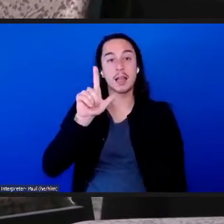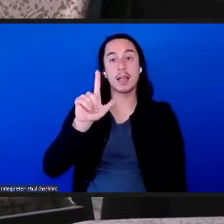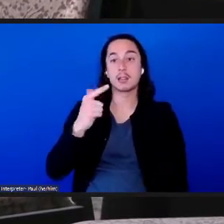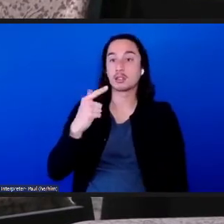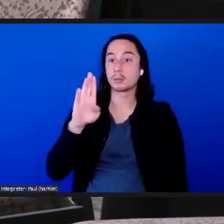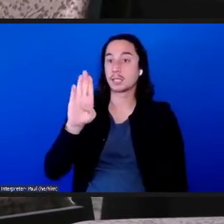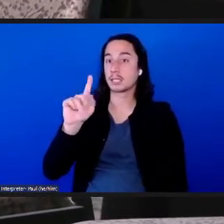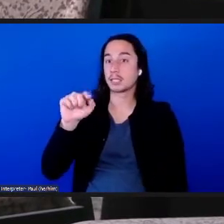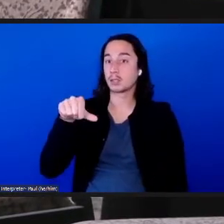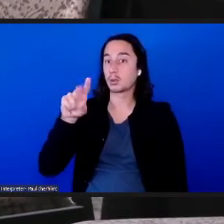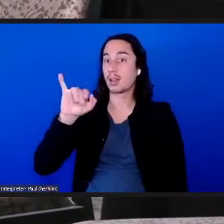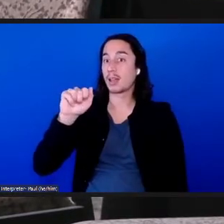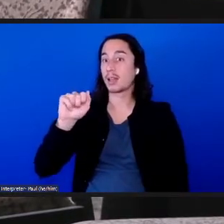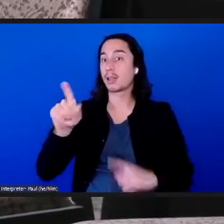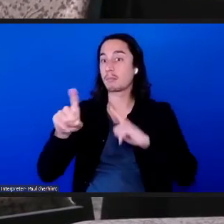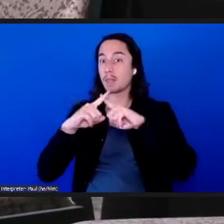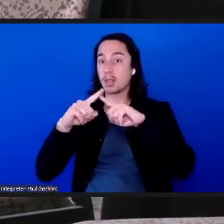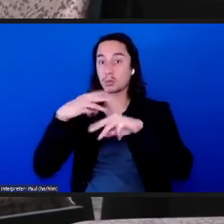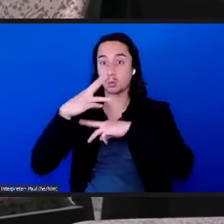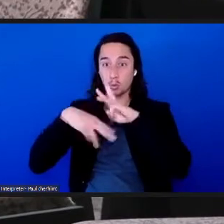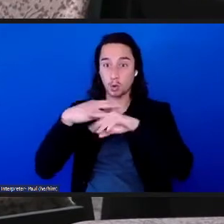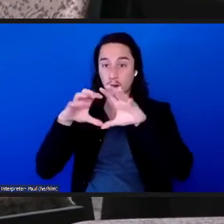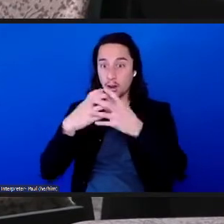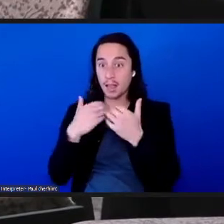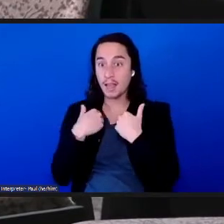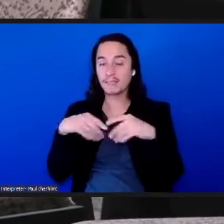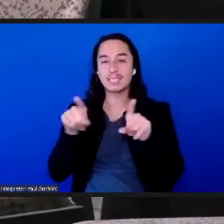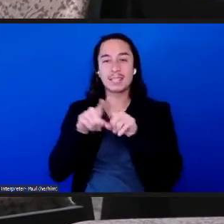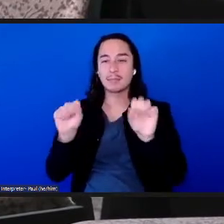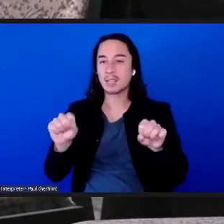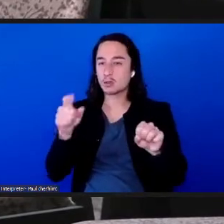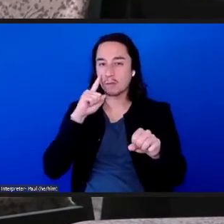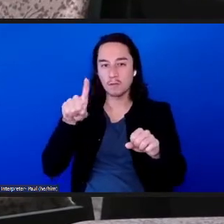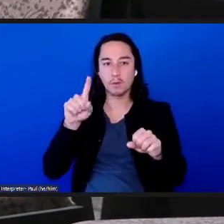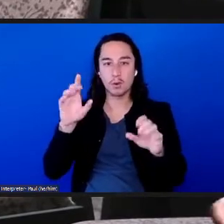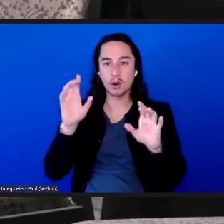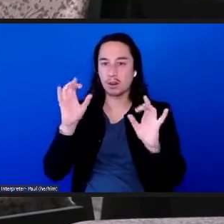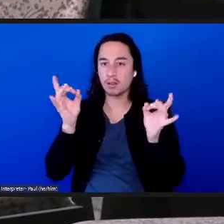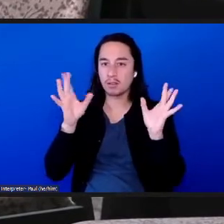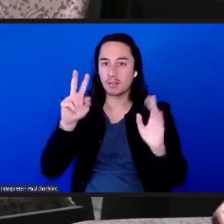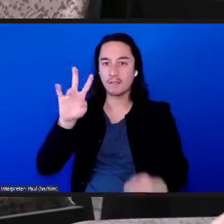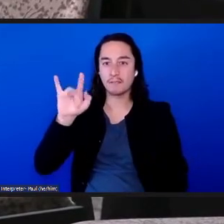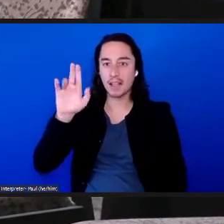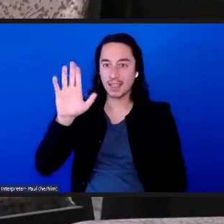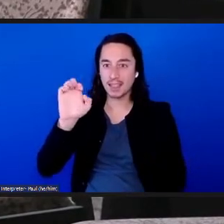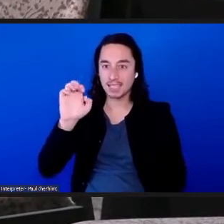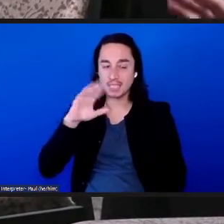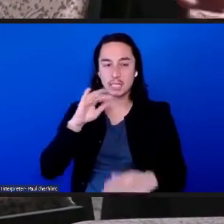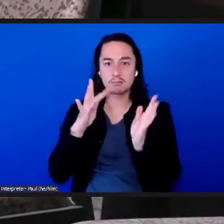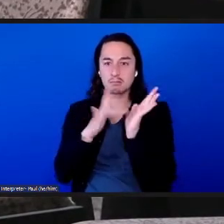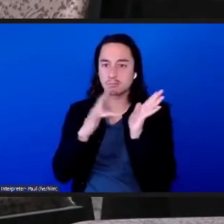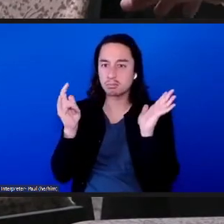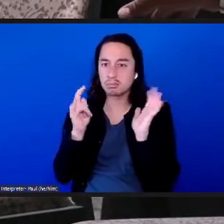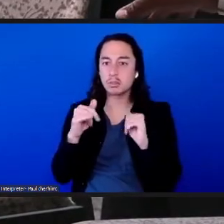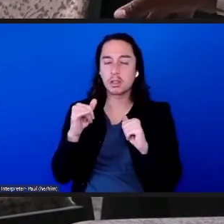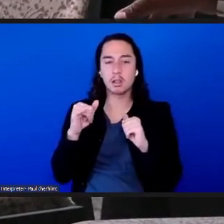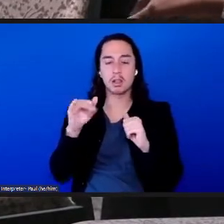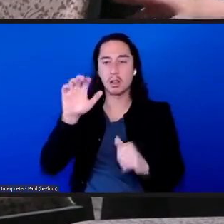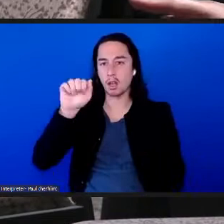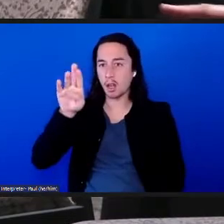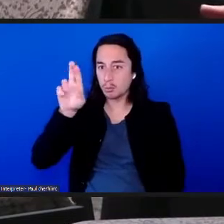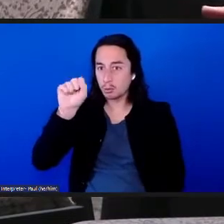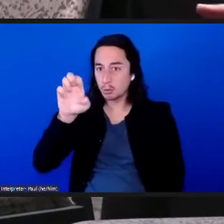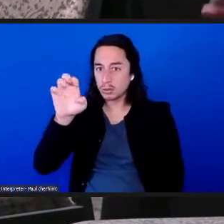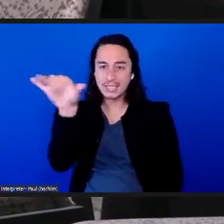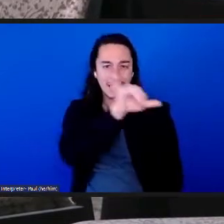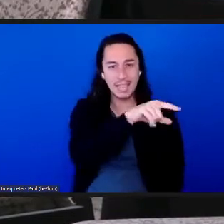LGBTQIA+ world possesses the same potentials for violence and exploitation and abuse that the cisgender world